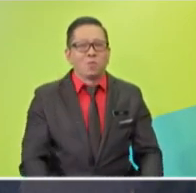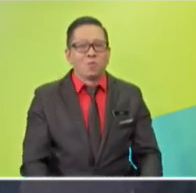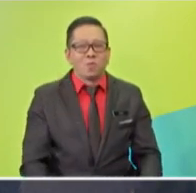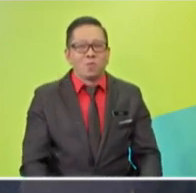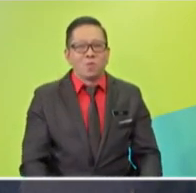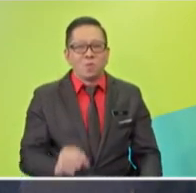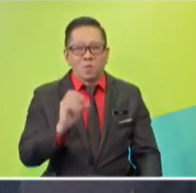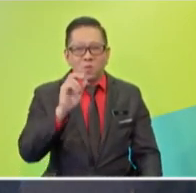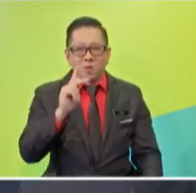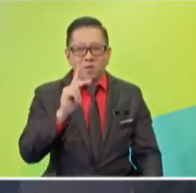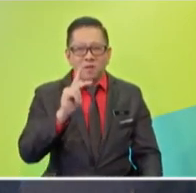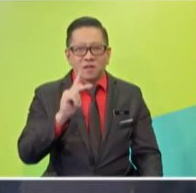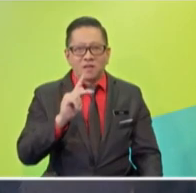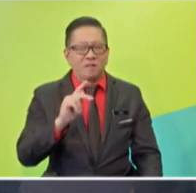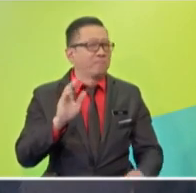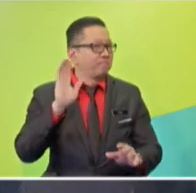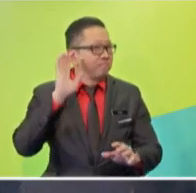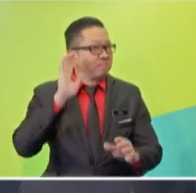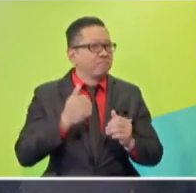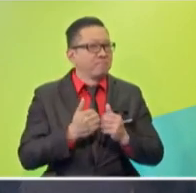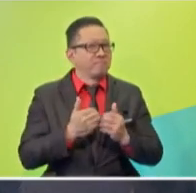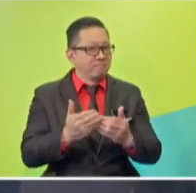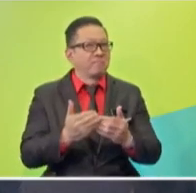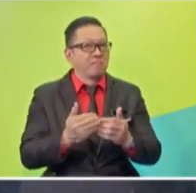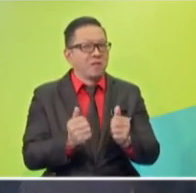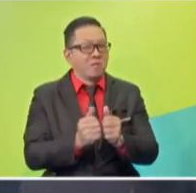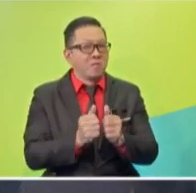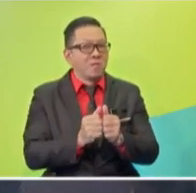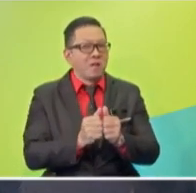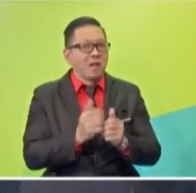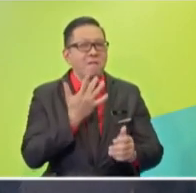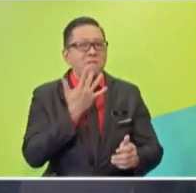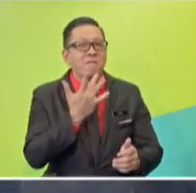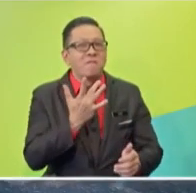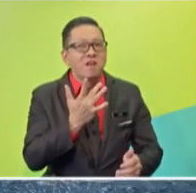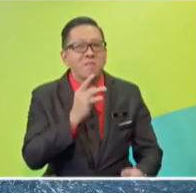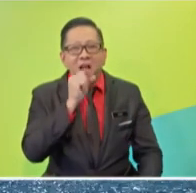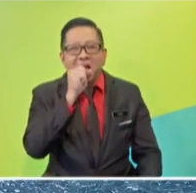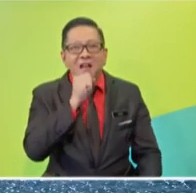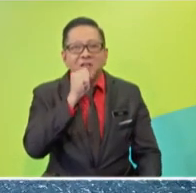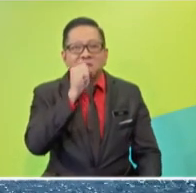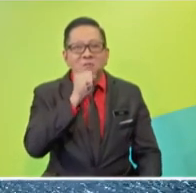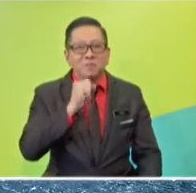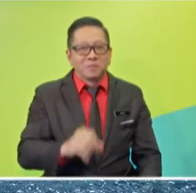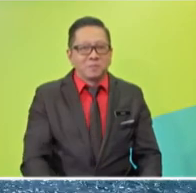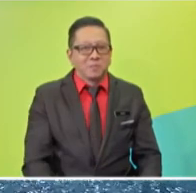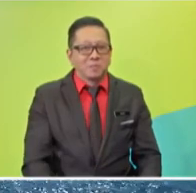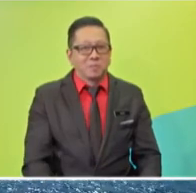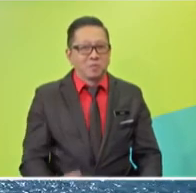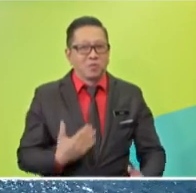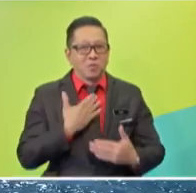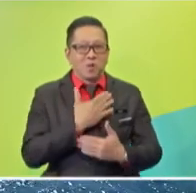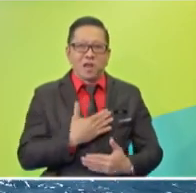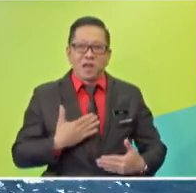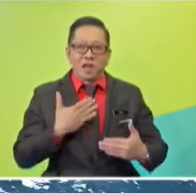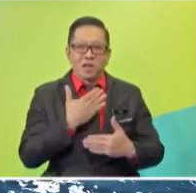let's hear from 4 of our friends here. Mm-hmm. We start off with Ilman. Ilman, though you doesn't enjoy eating ice